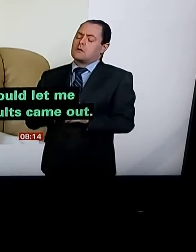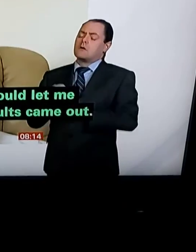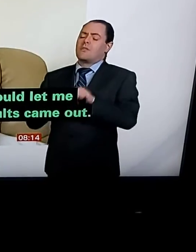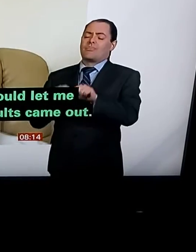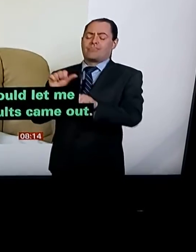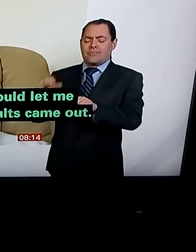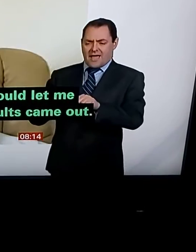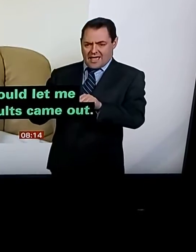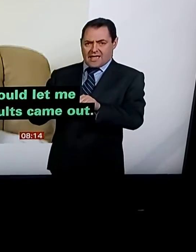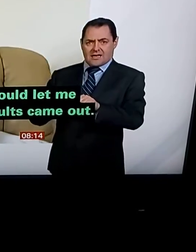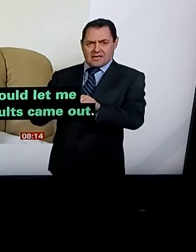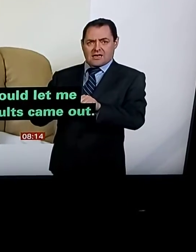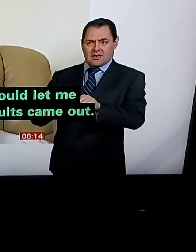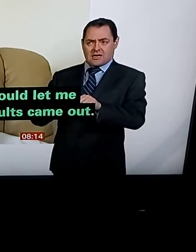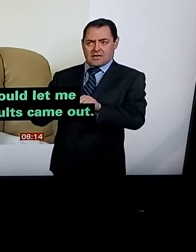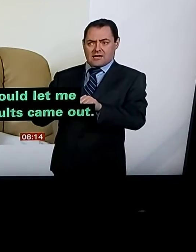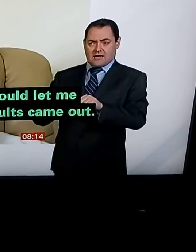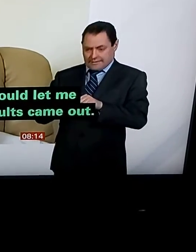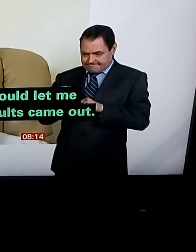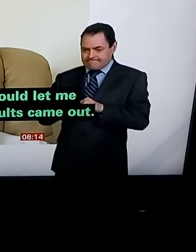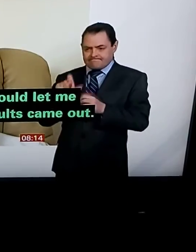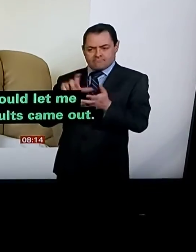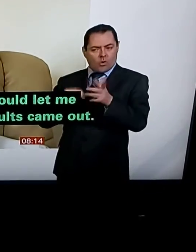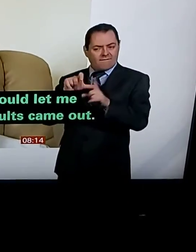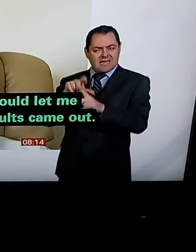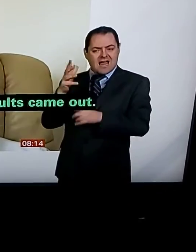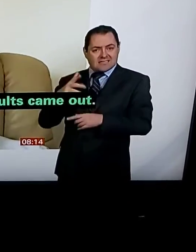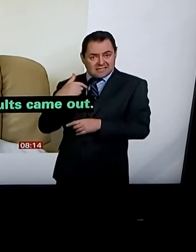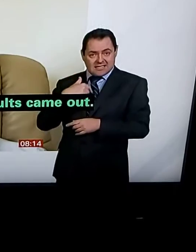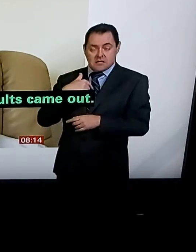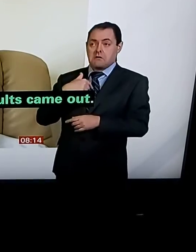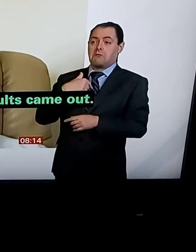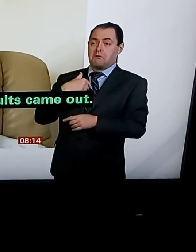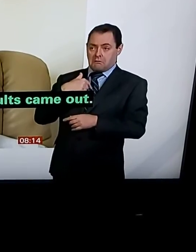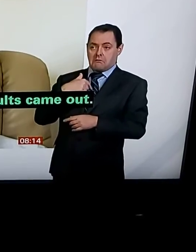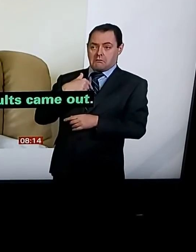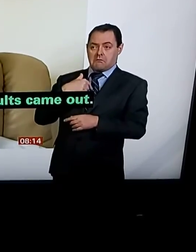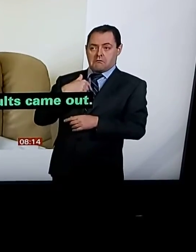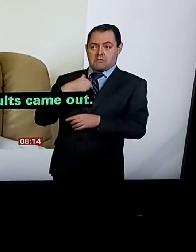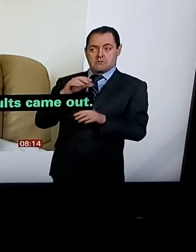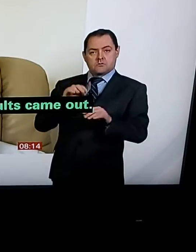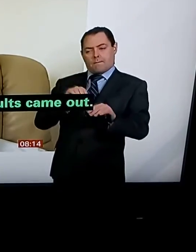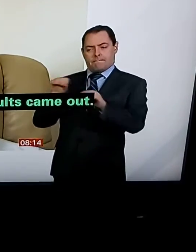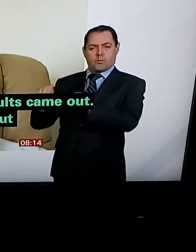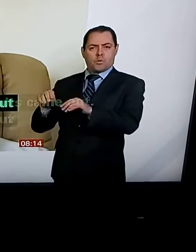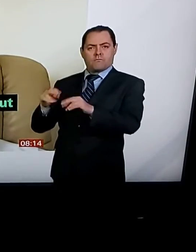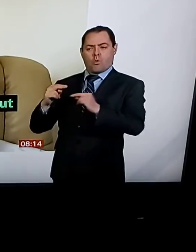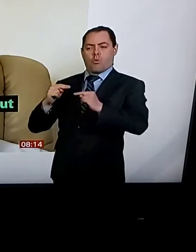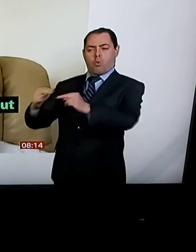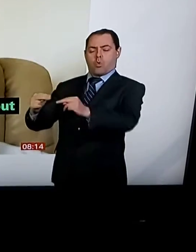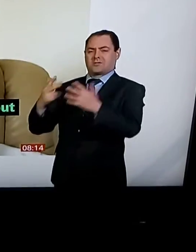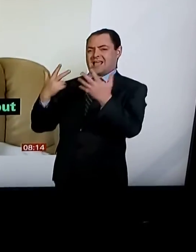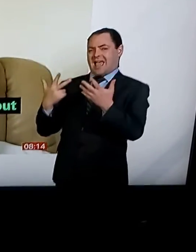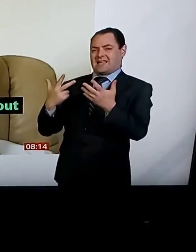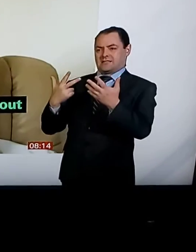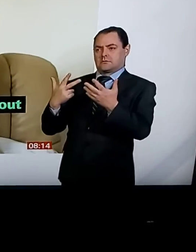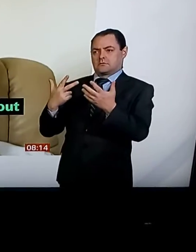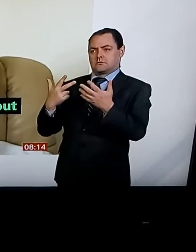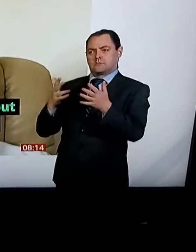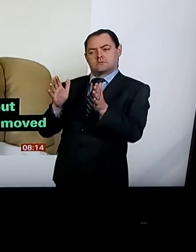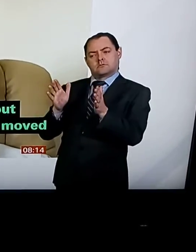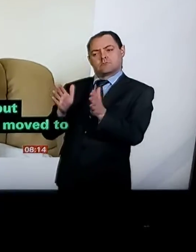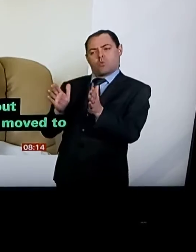told I've got coronavirus. So we then moved to Ward 8 and a little room in